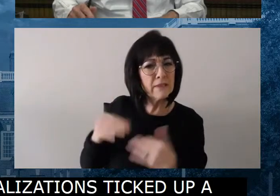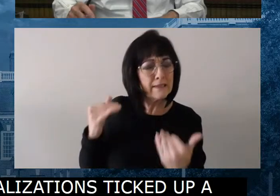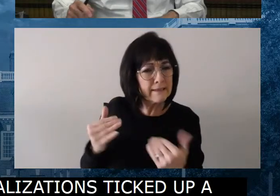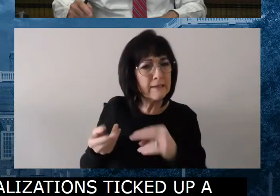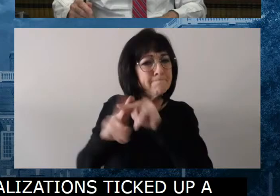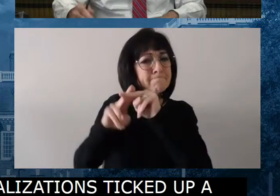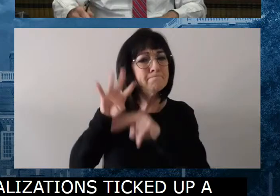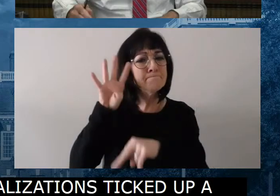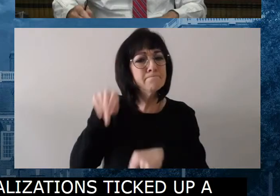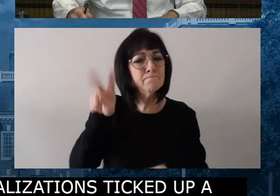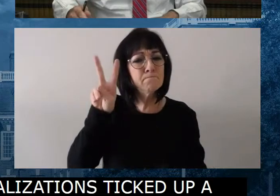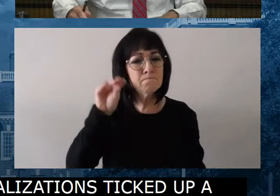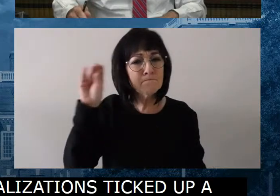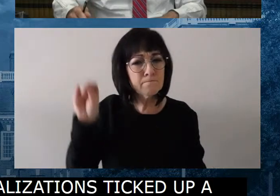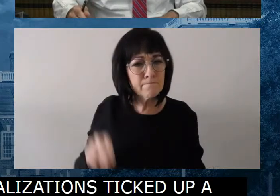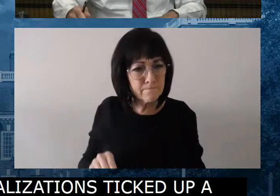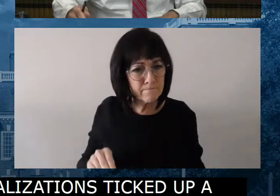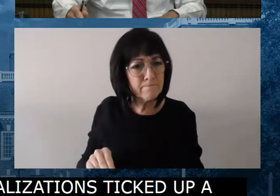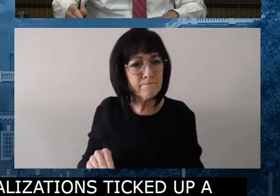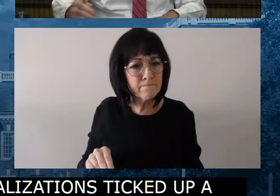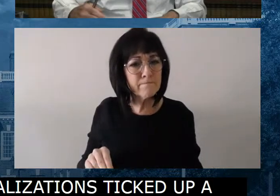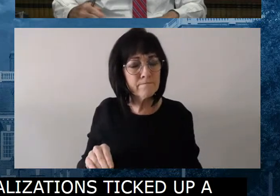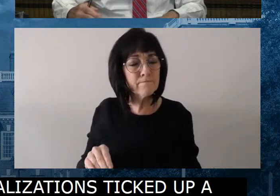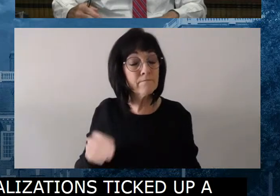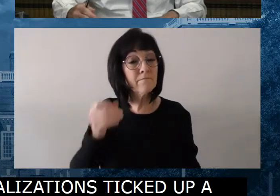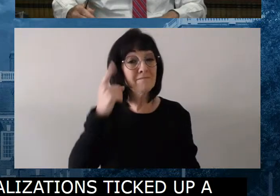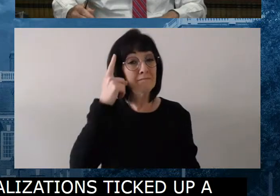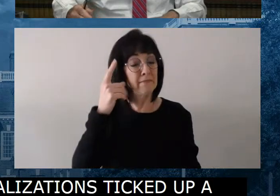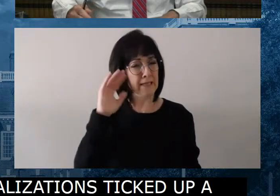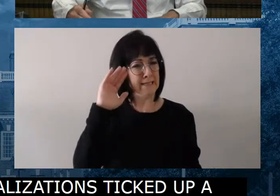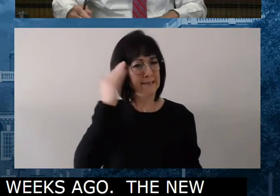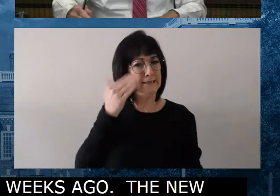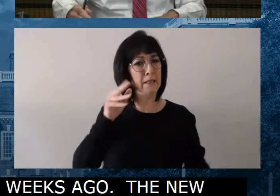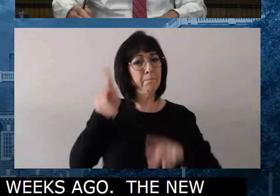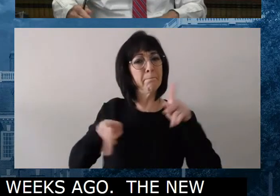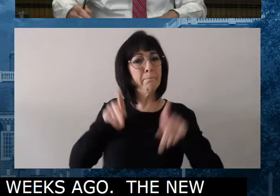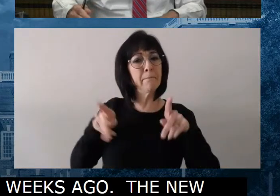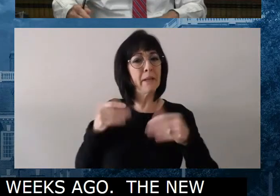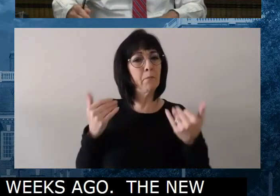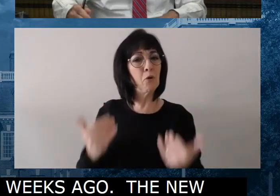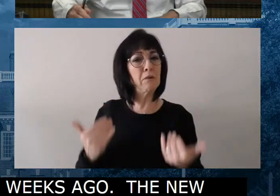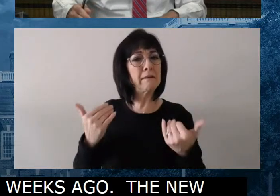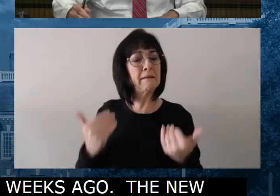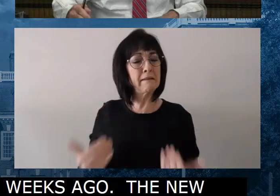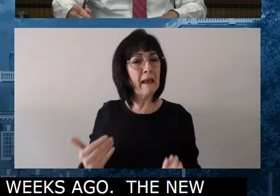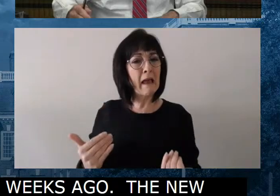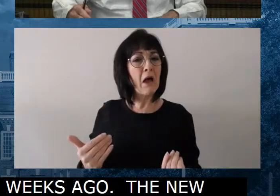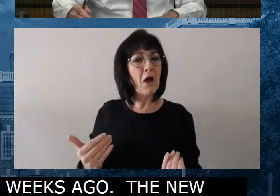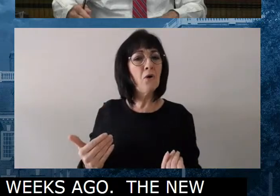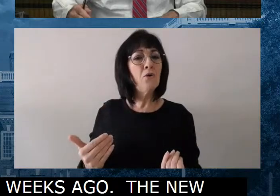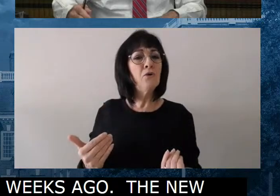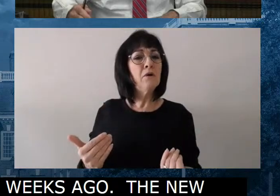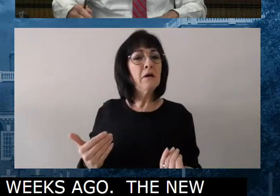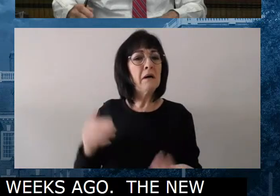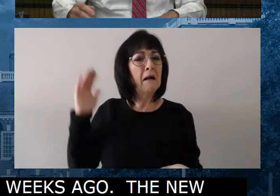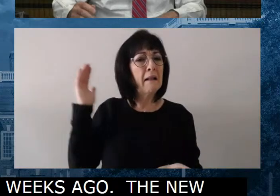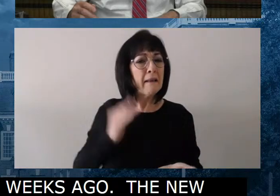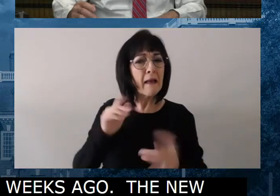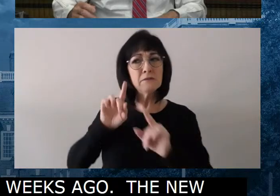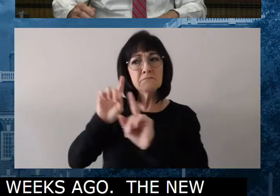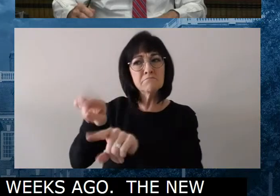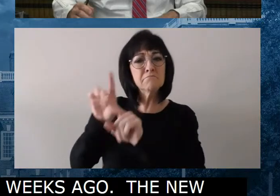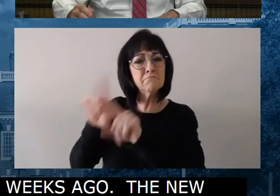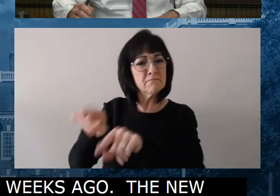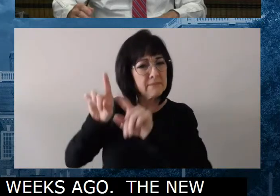have quite the number of tests being done, but of course the percent positive is still in a good area. So